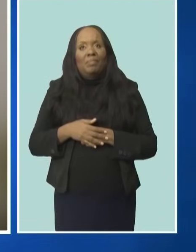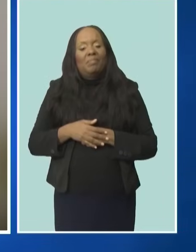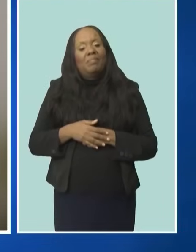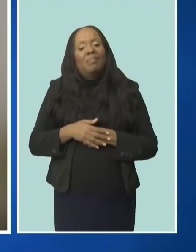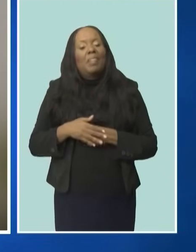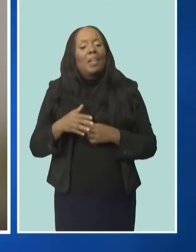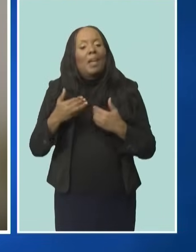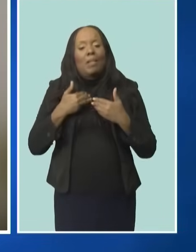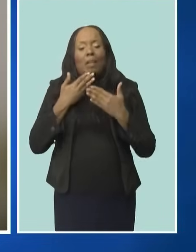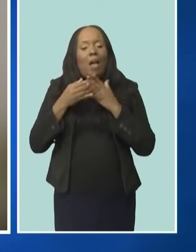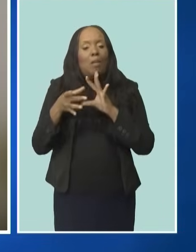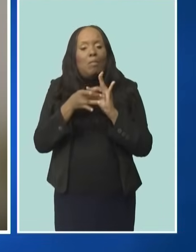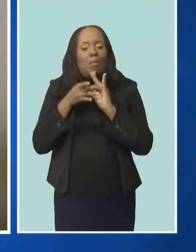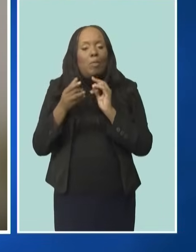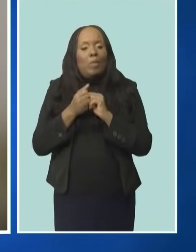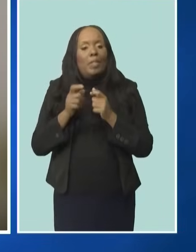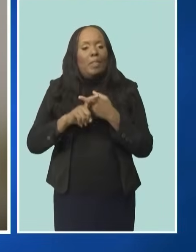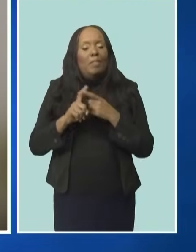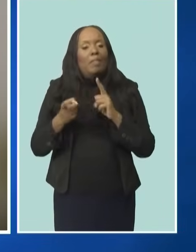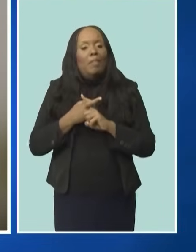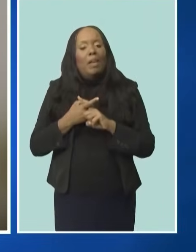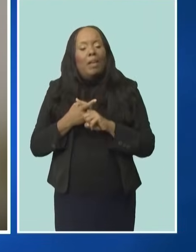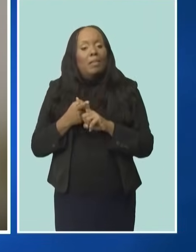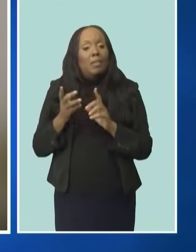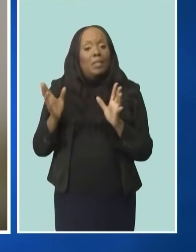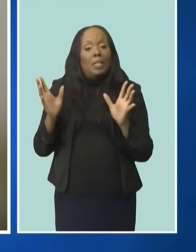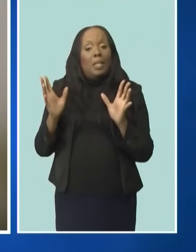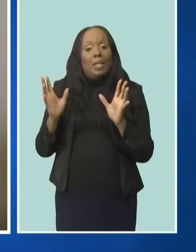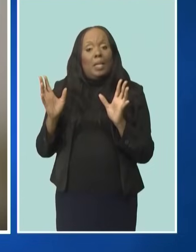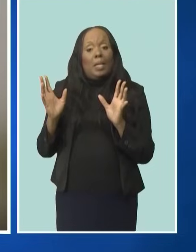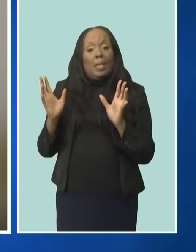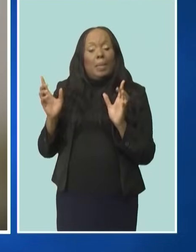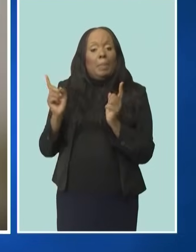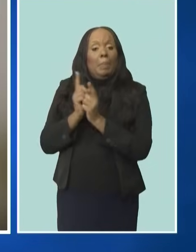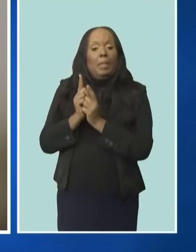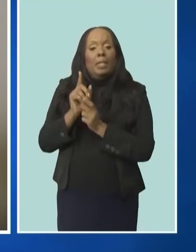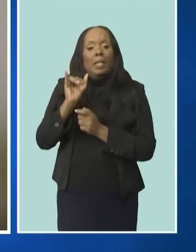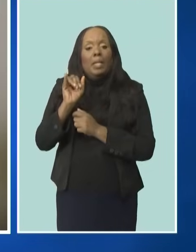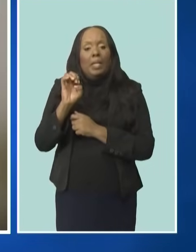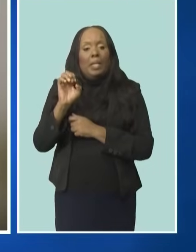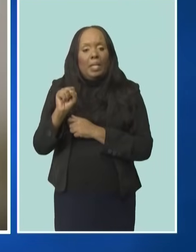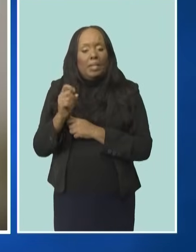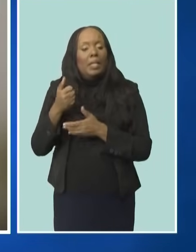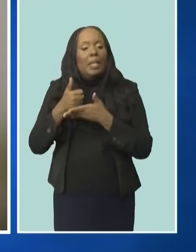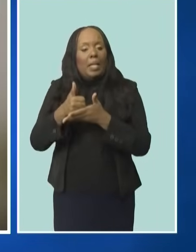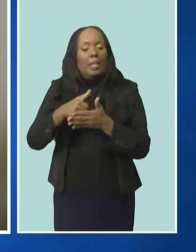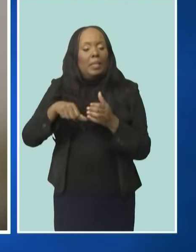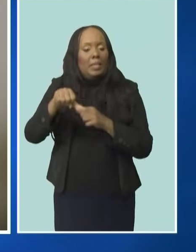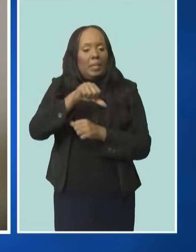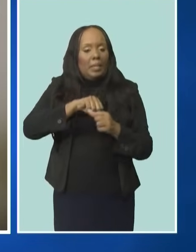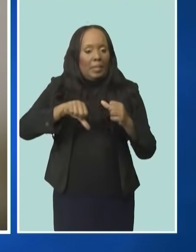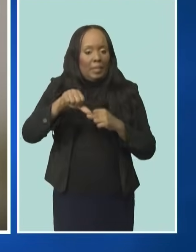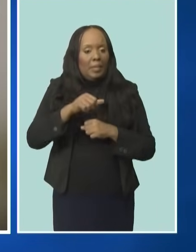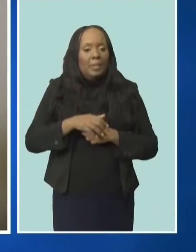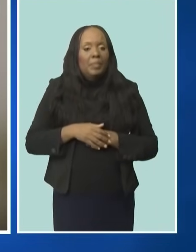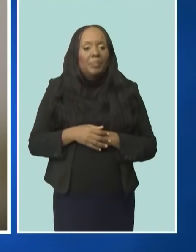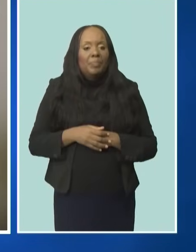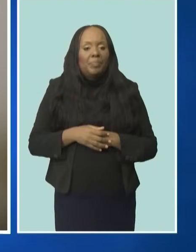Youth Entrepreneurship Scheme, and they complement each other's business. Trevor Thorpe for the Yes Business